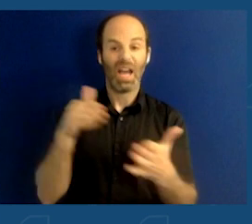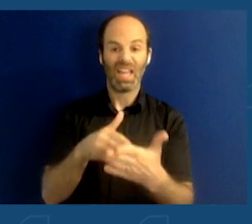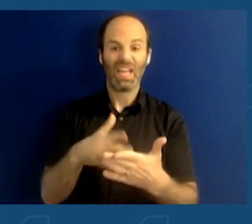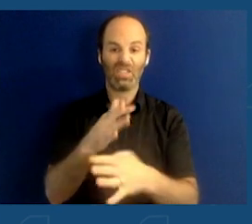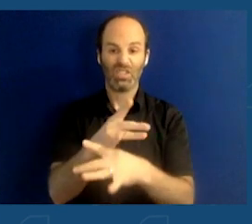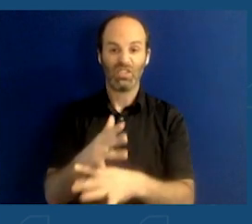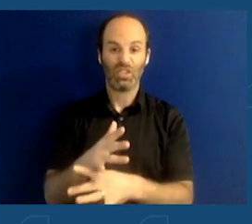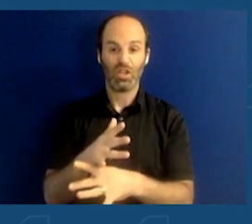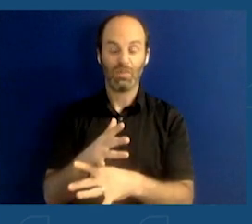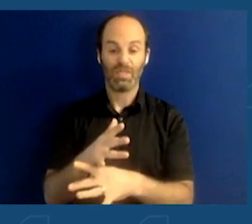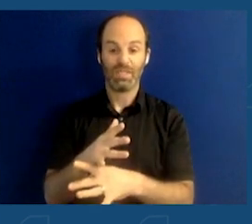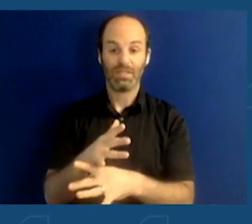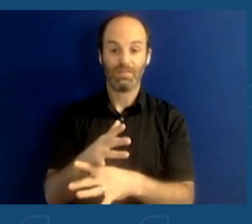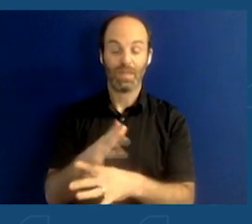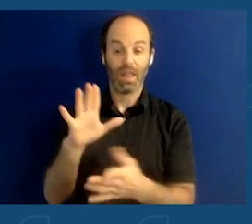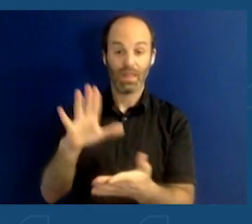New